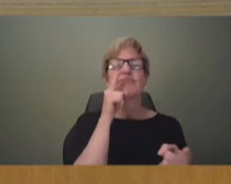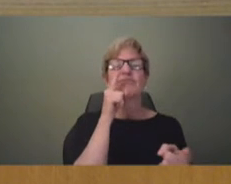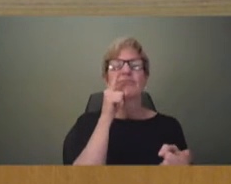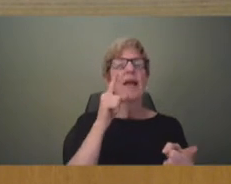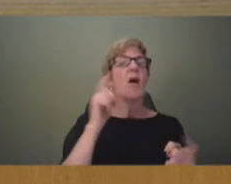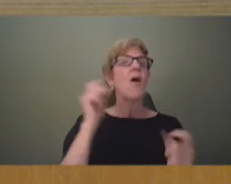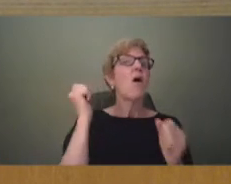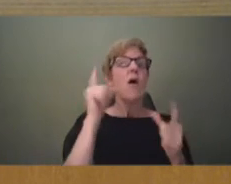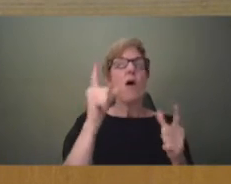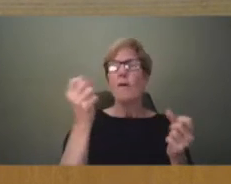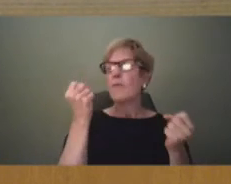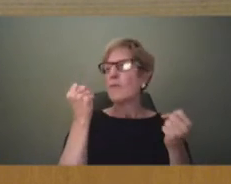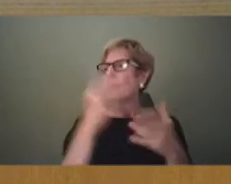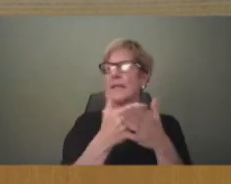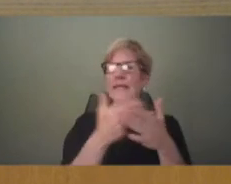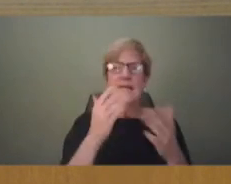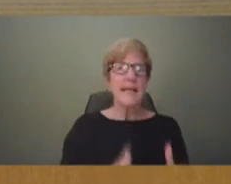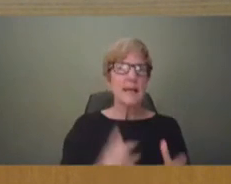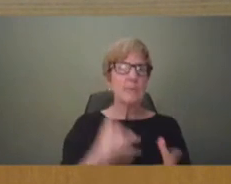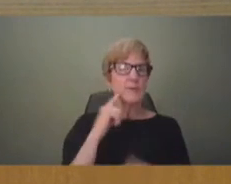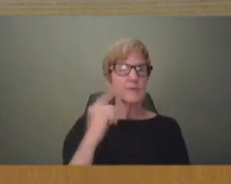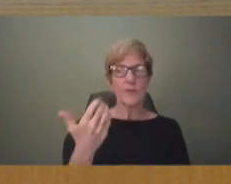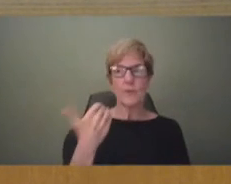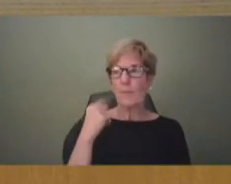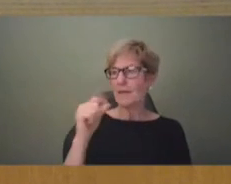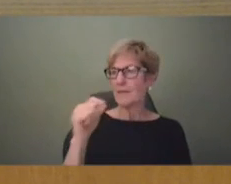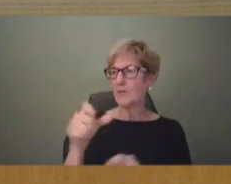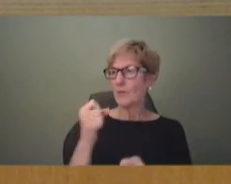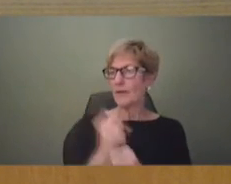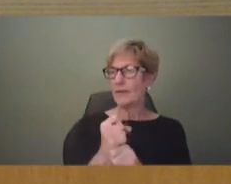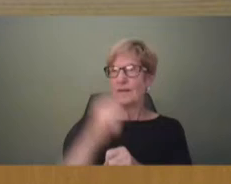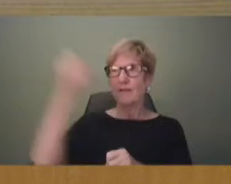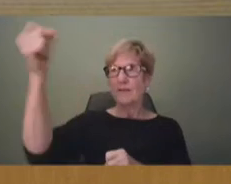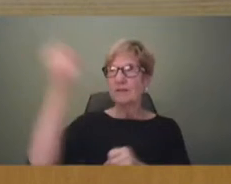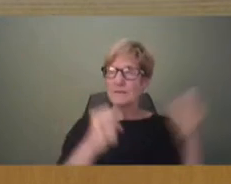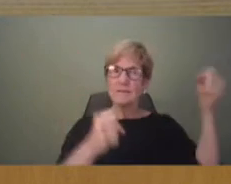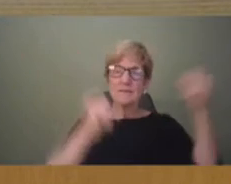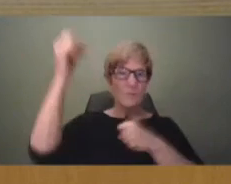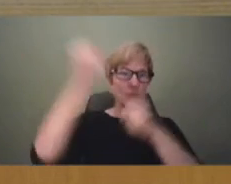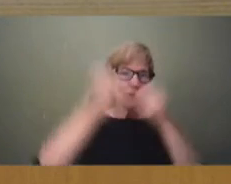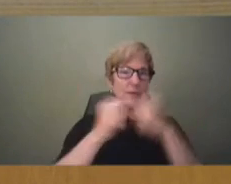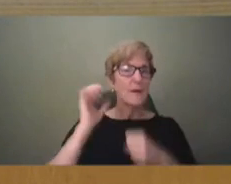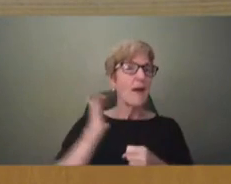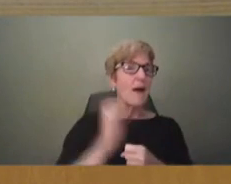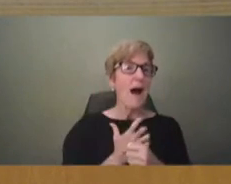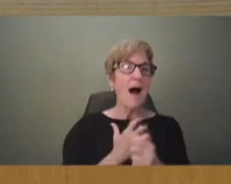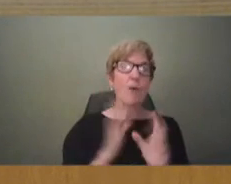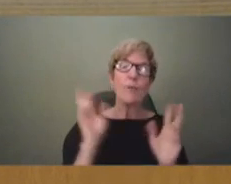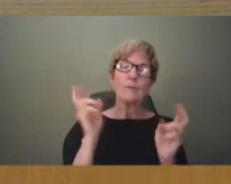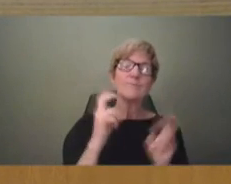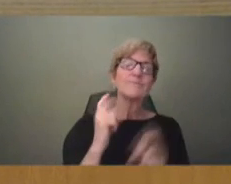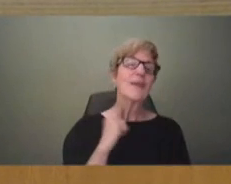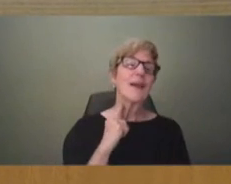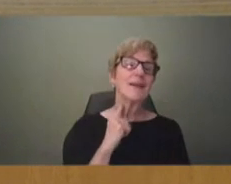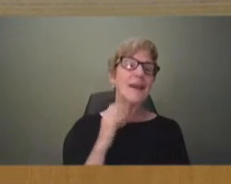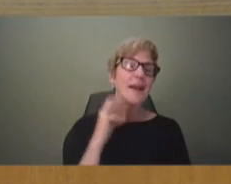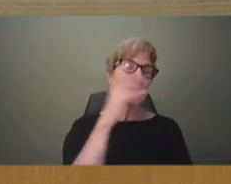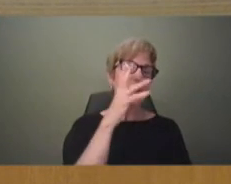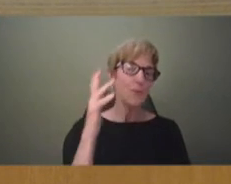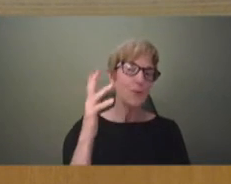neighbors for over the past 20 plus years our little neck of the woods is up to bat